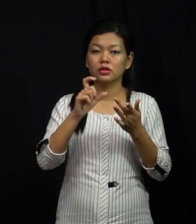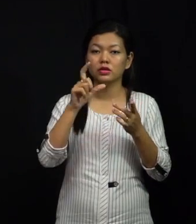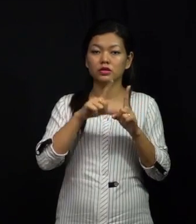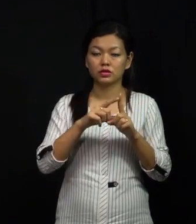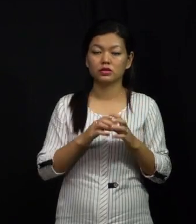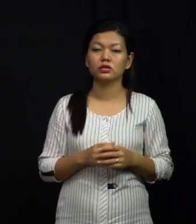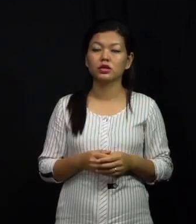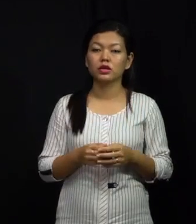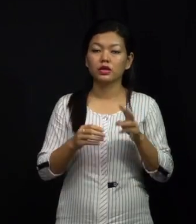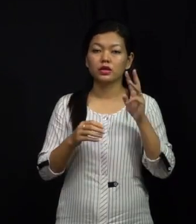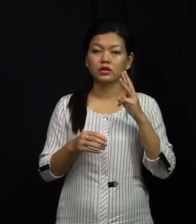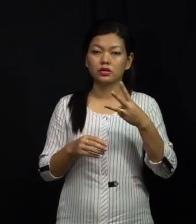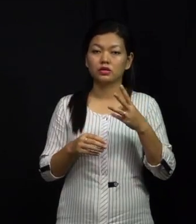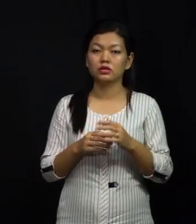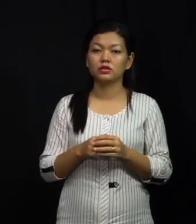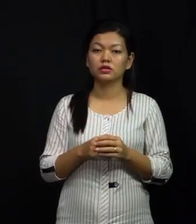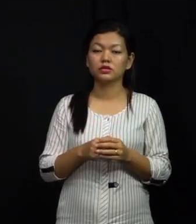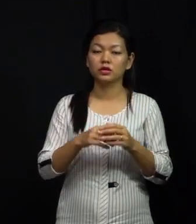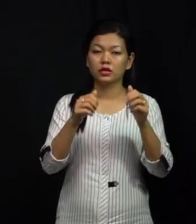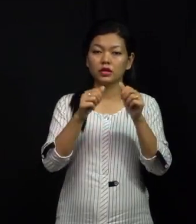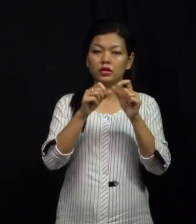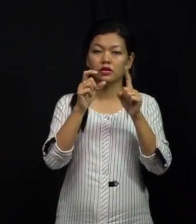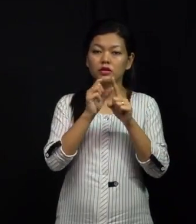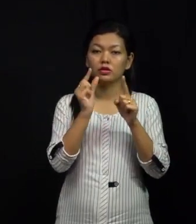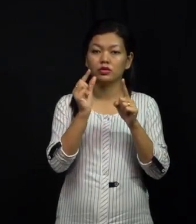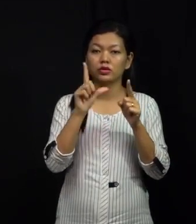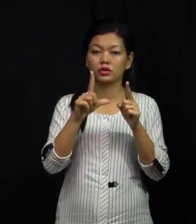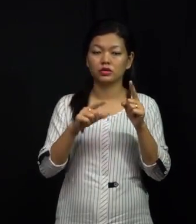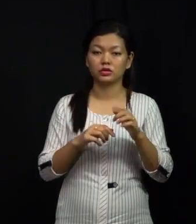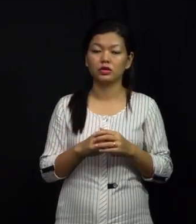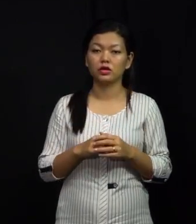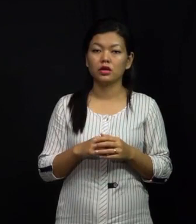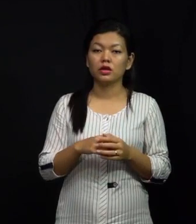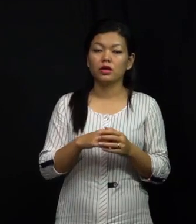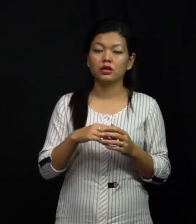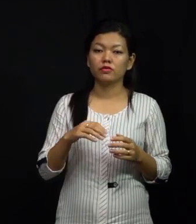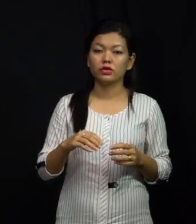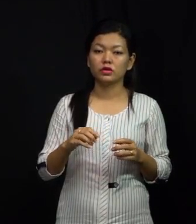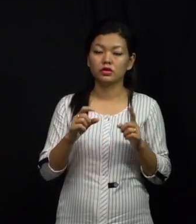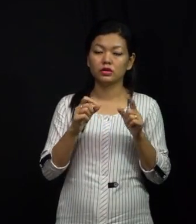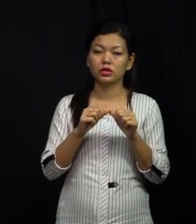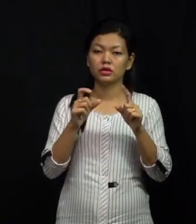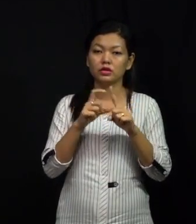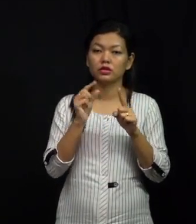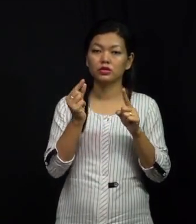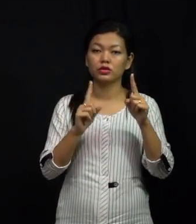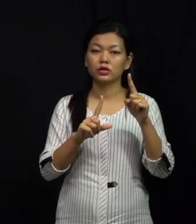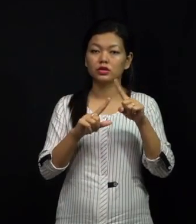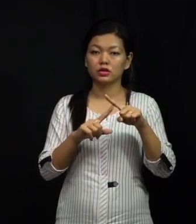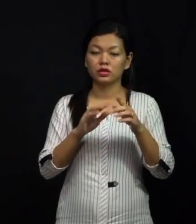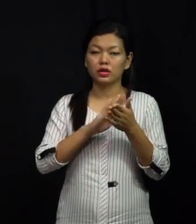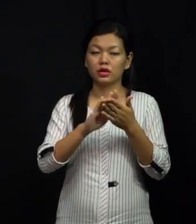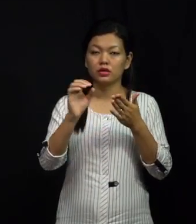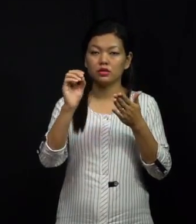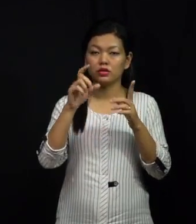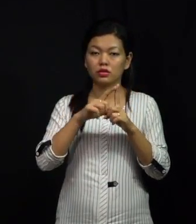are in right now, and then adulthood, and then old age, right? So in this lesson,